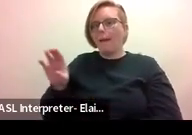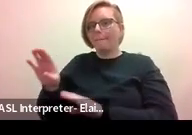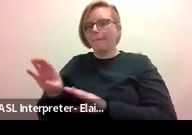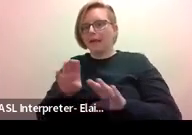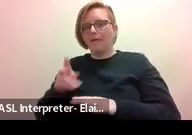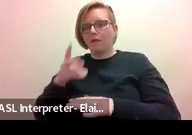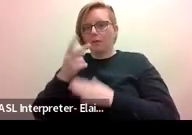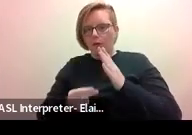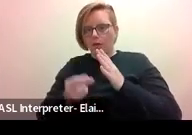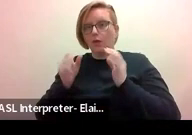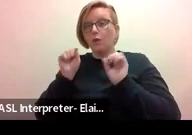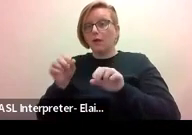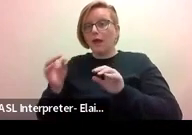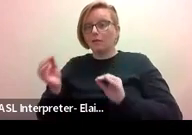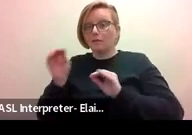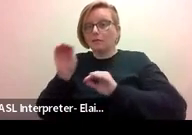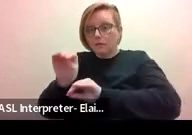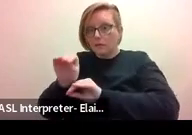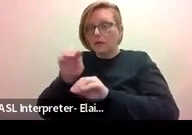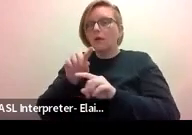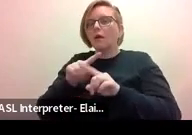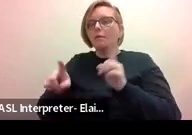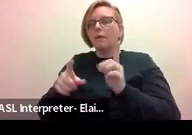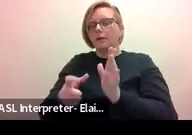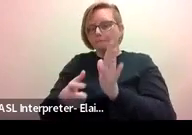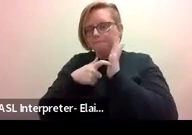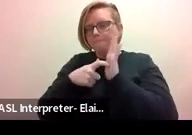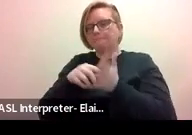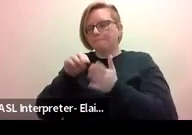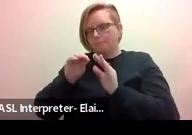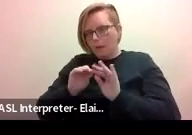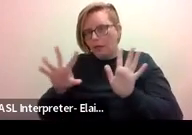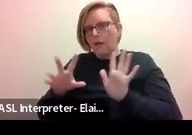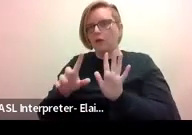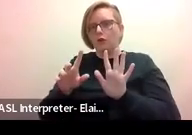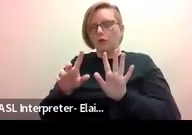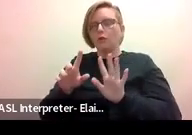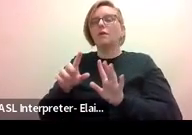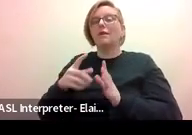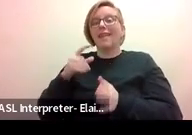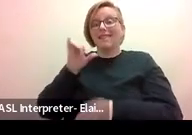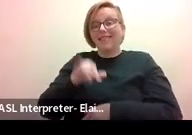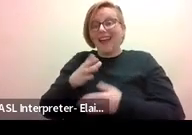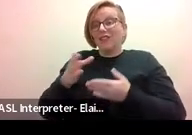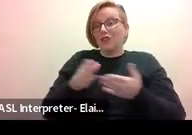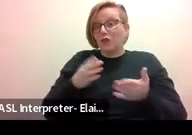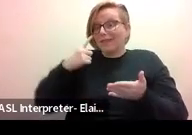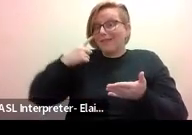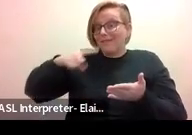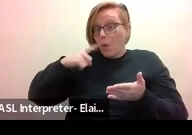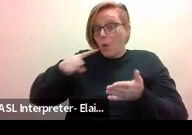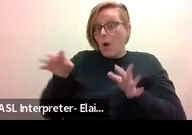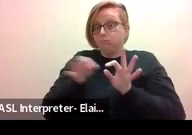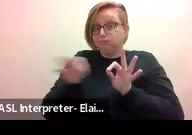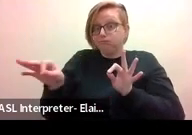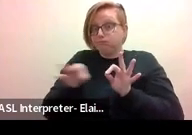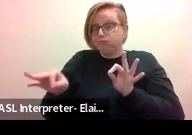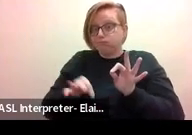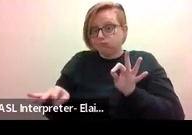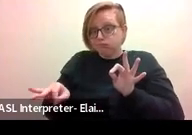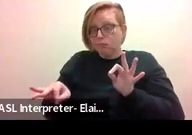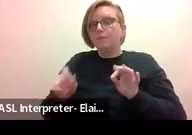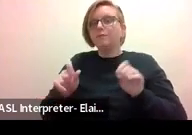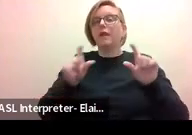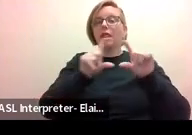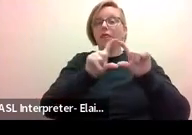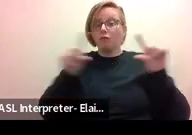that together, but it explicitly states what those services are for. And then the row is